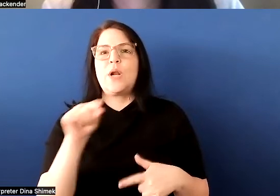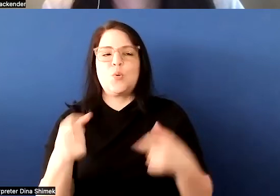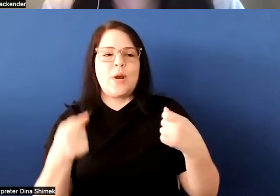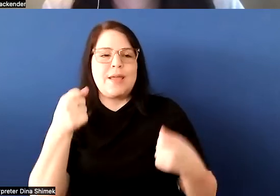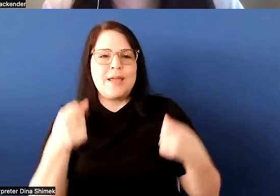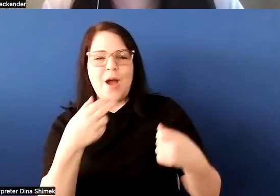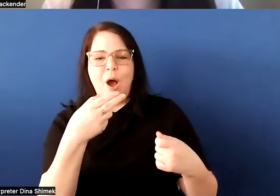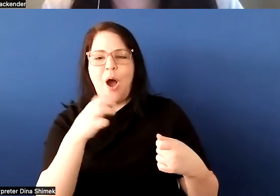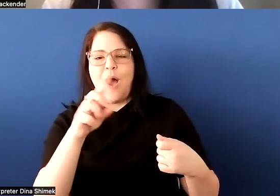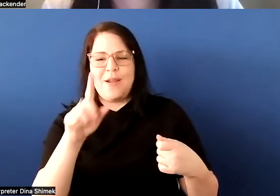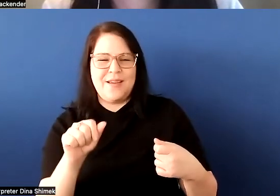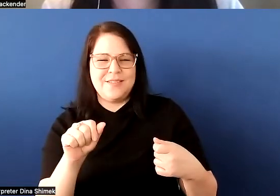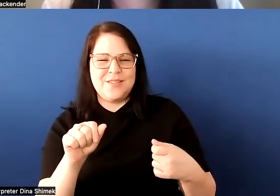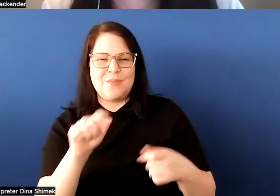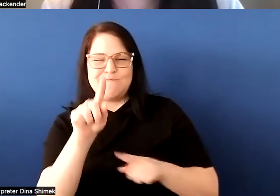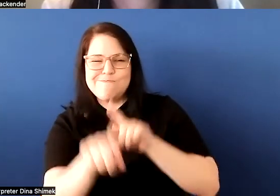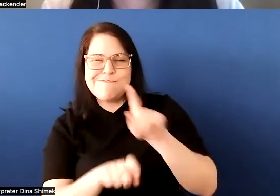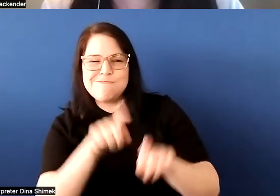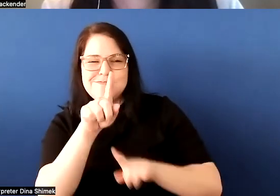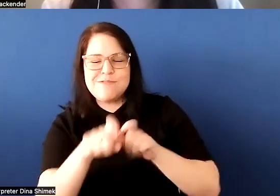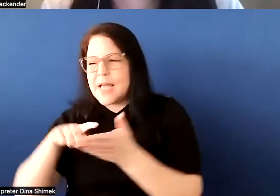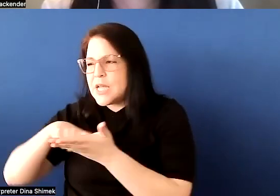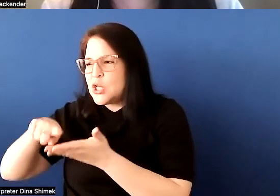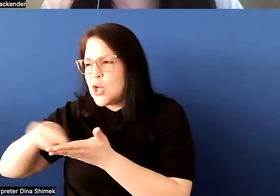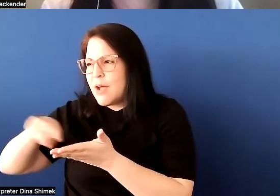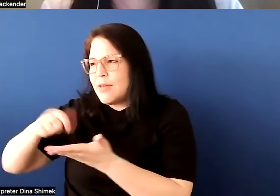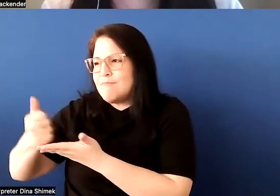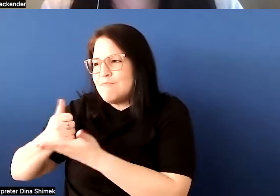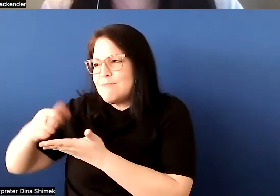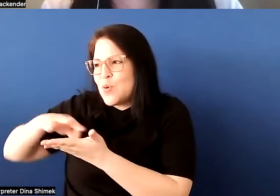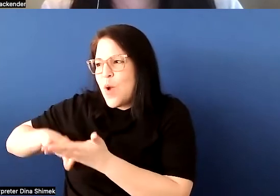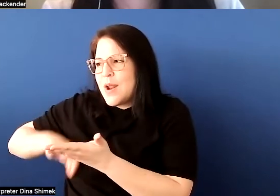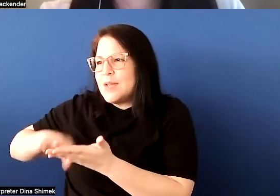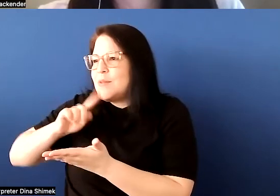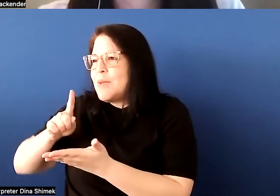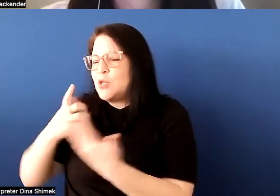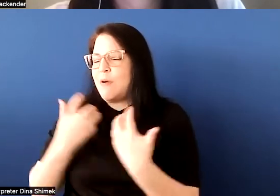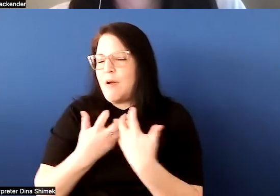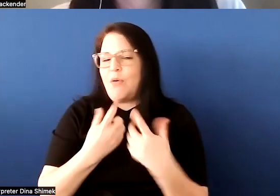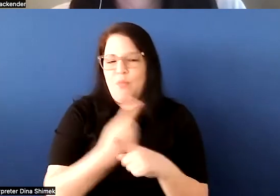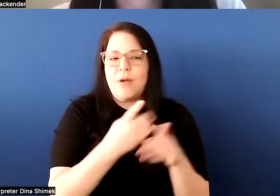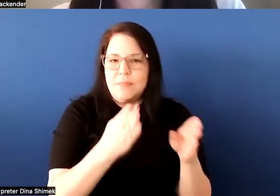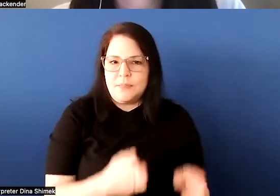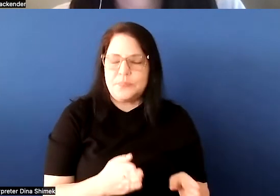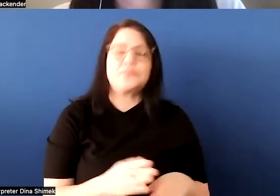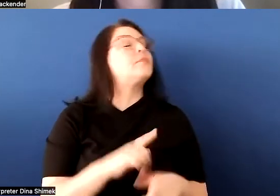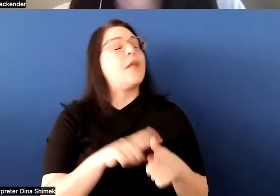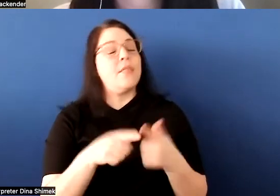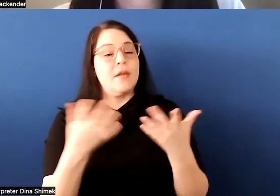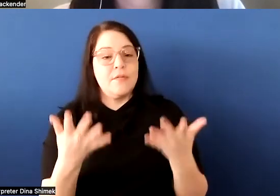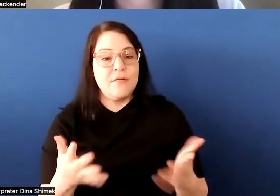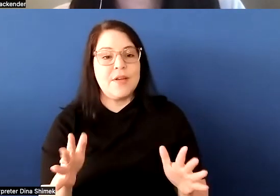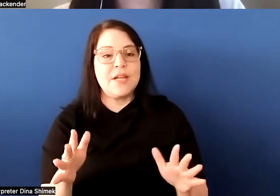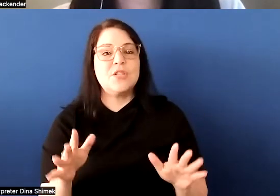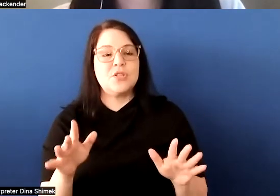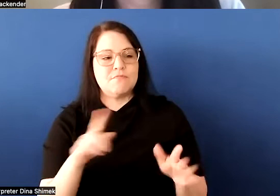So it's, it looks into your credit history a little bit to see who you are. And then after that, you confirm